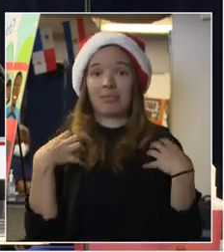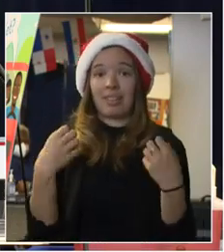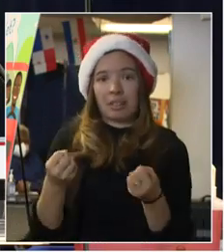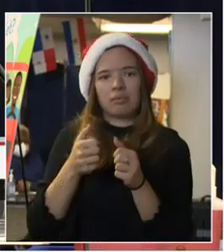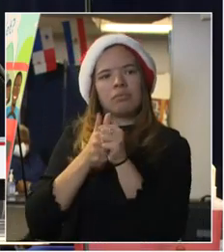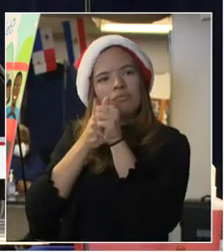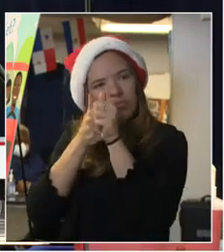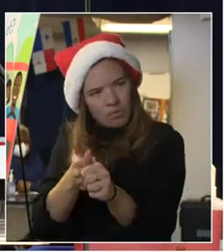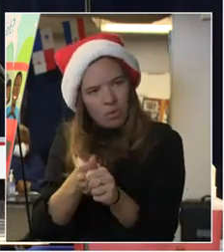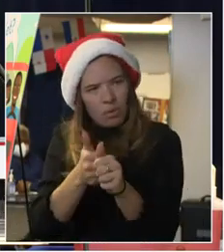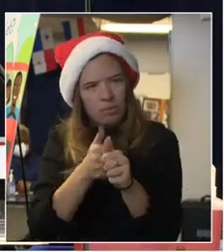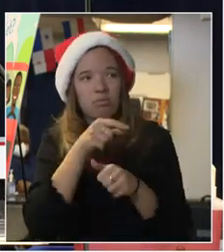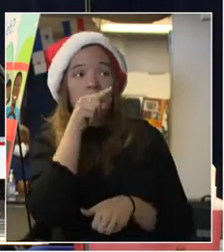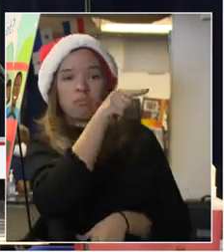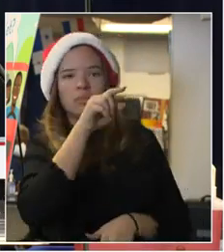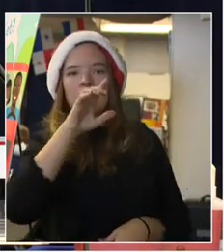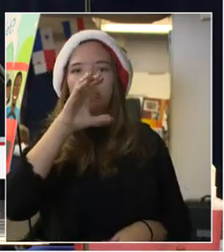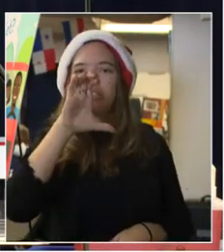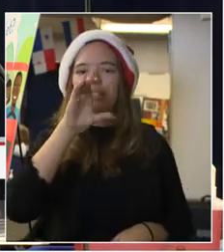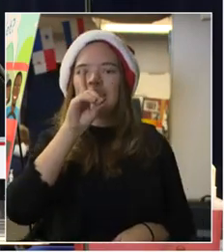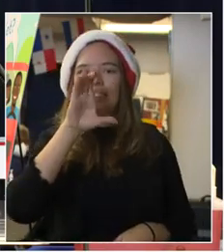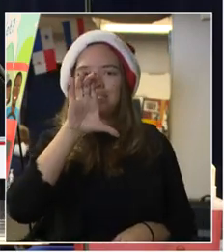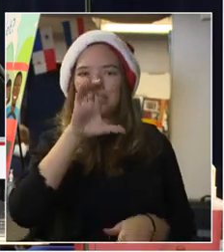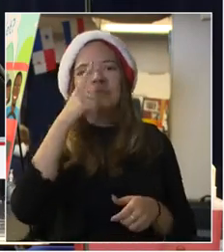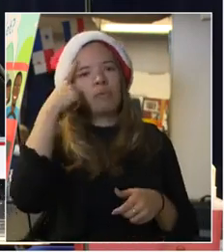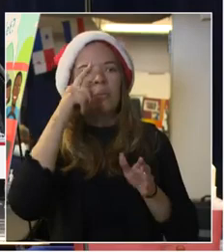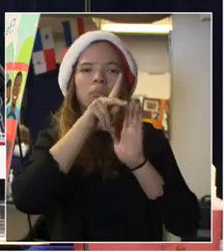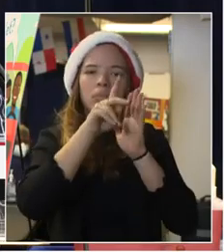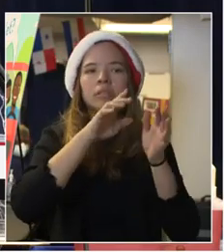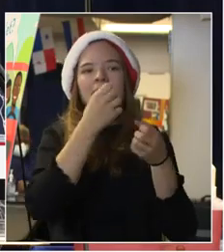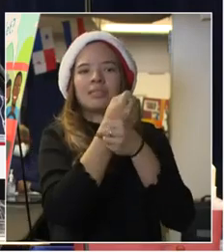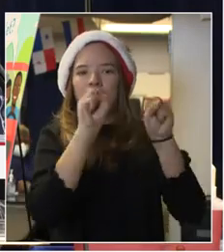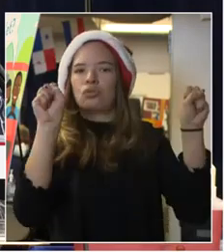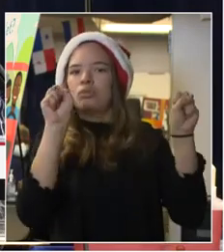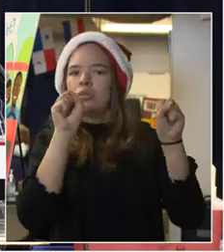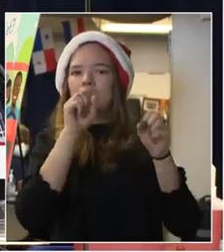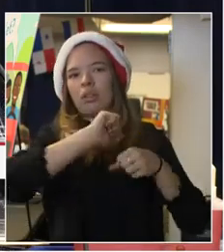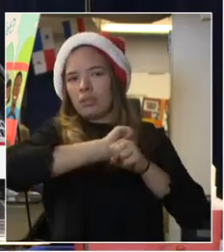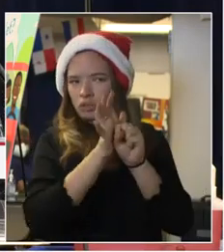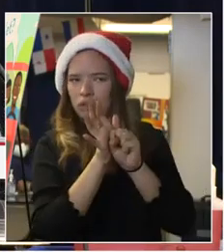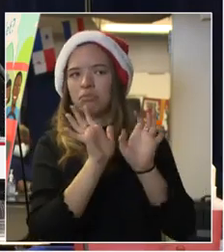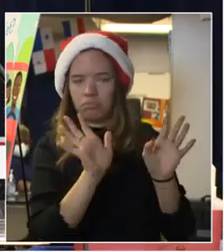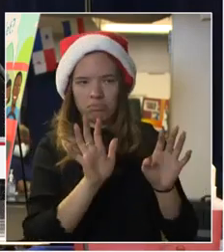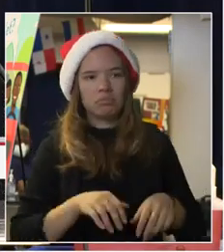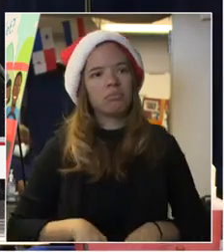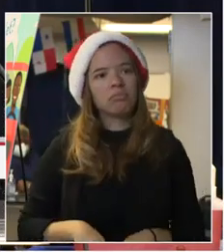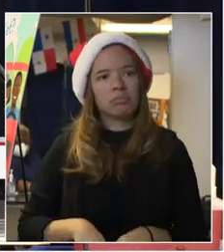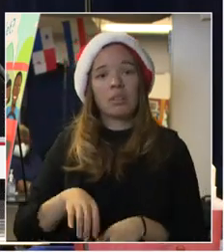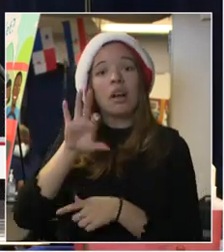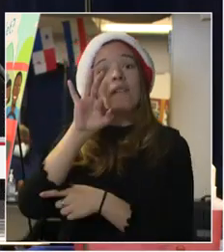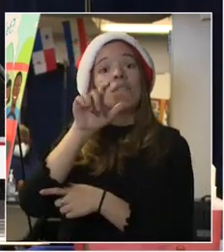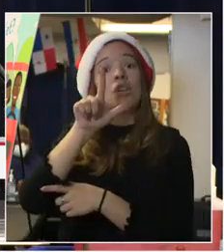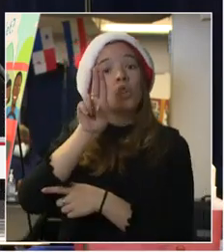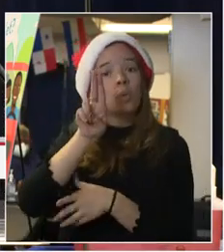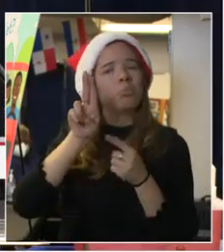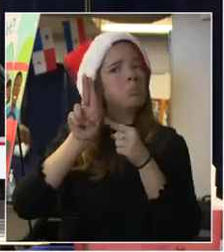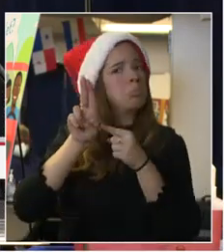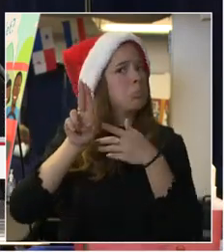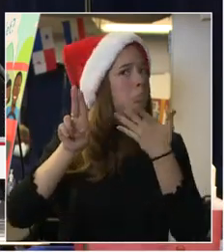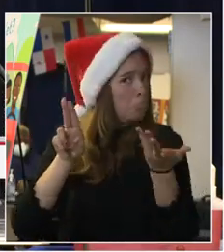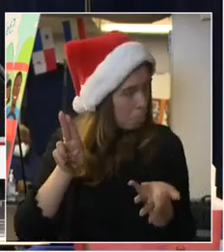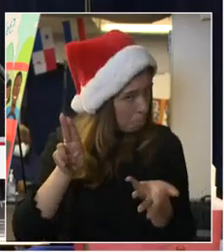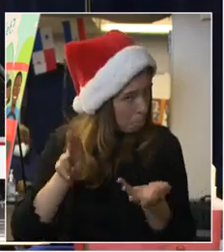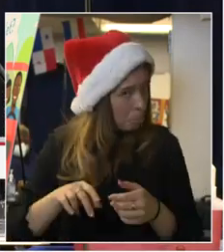it pertains to safe practices. Now let's talk about the flu. It is also